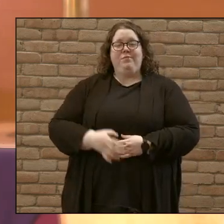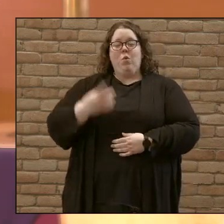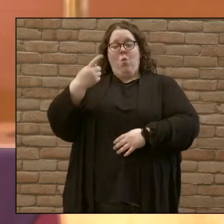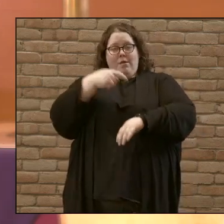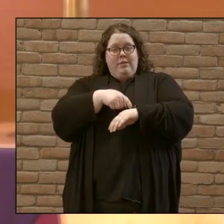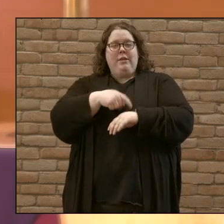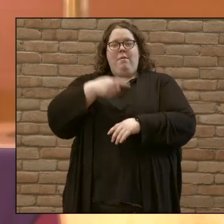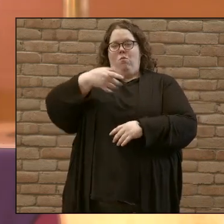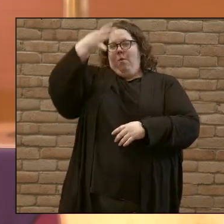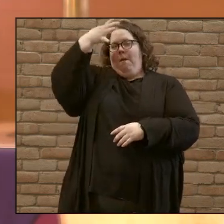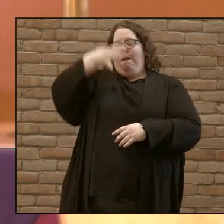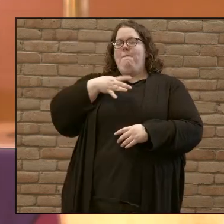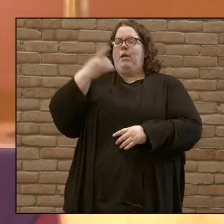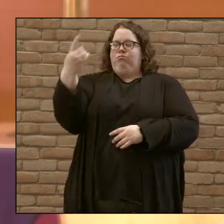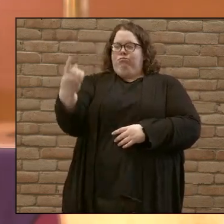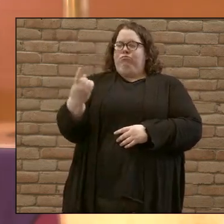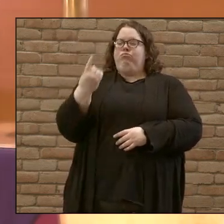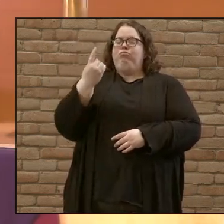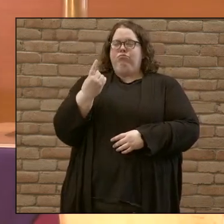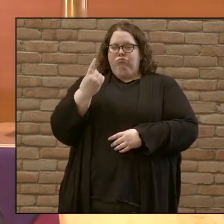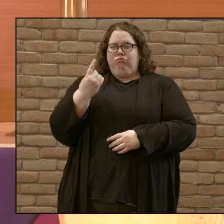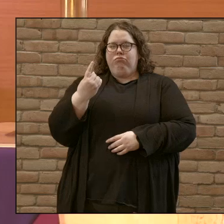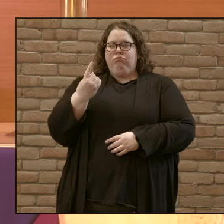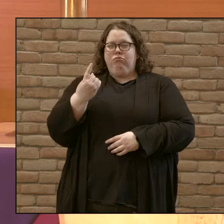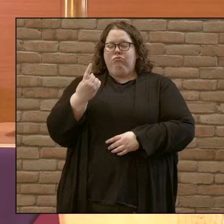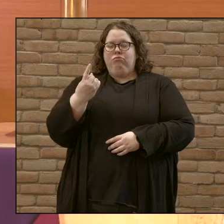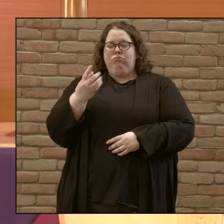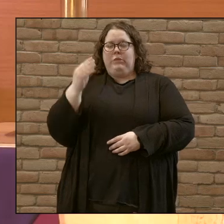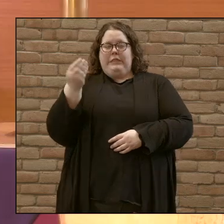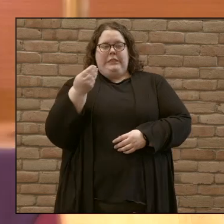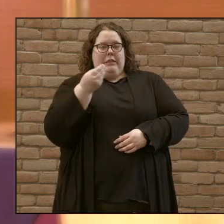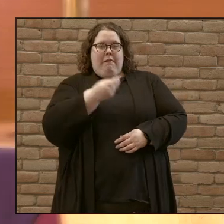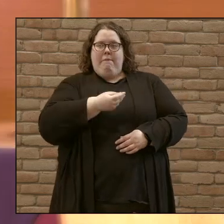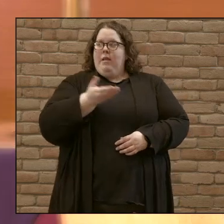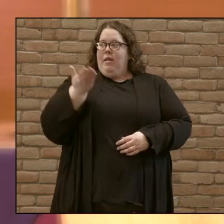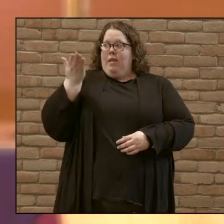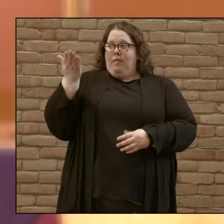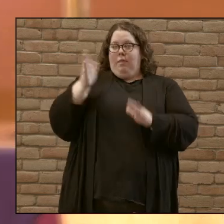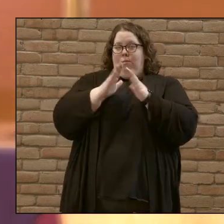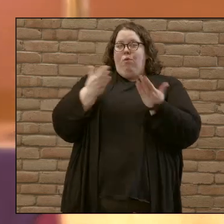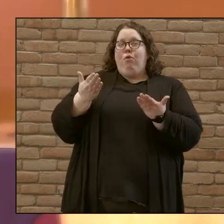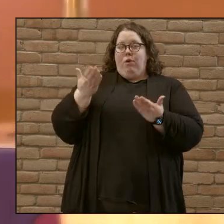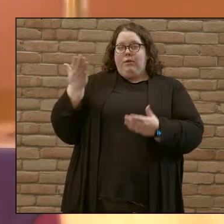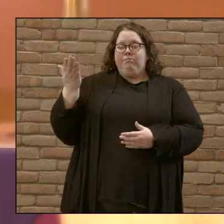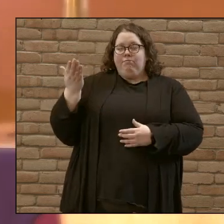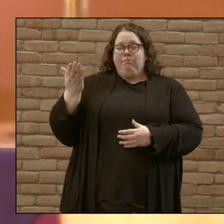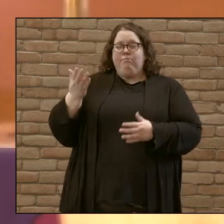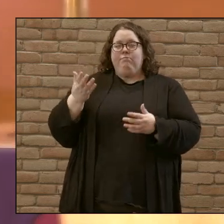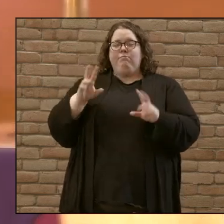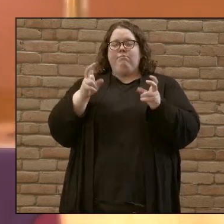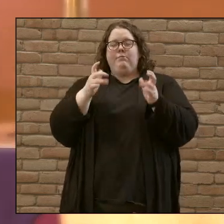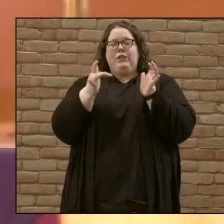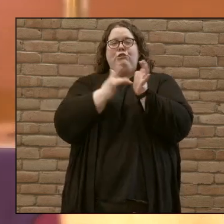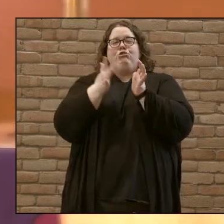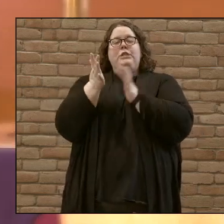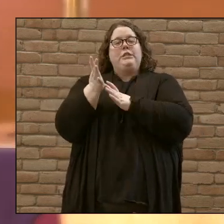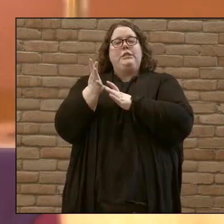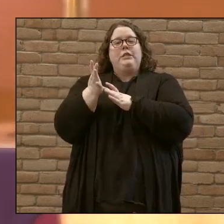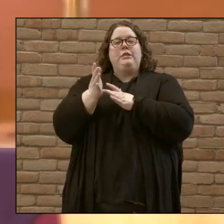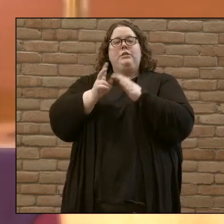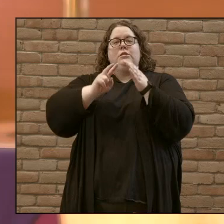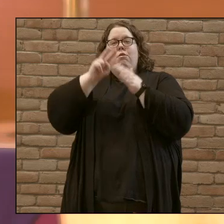man came up to me and handed me this book, Jesus,